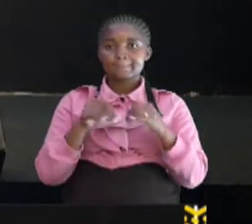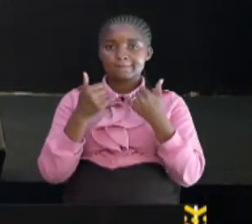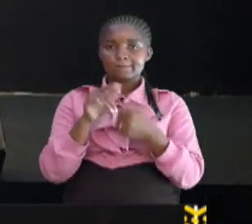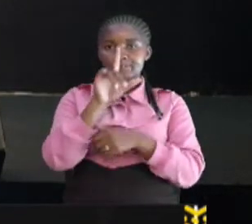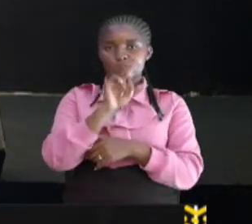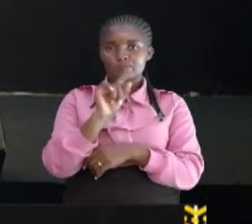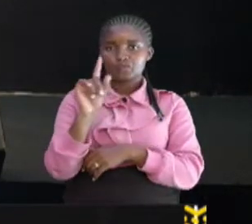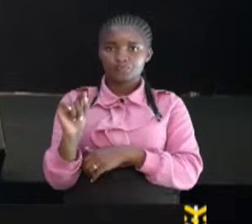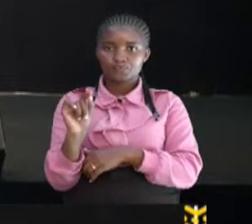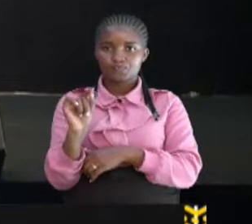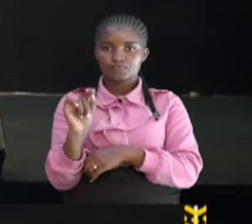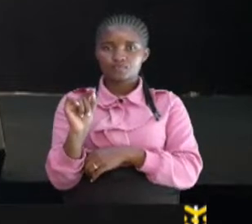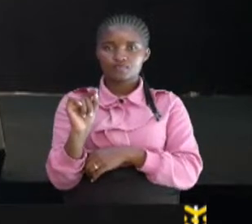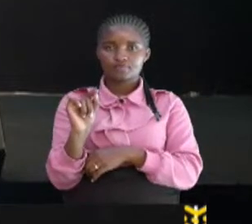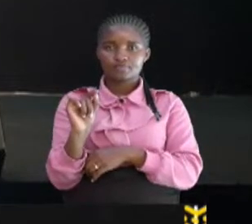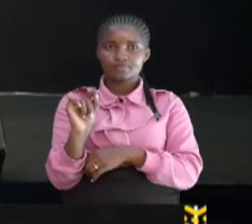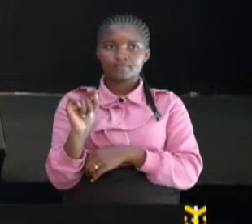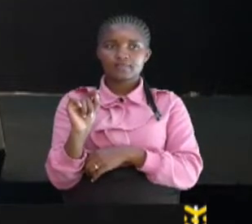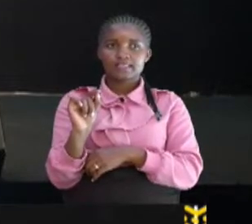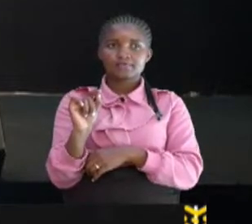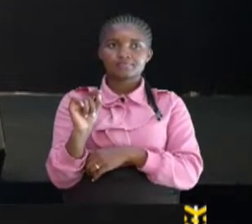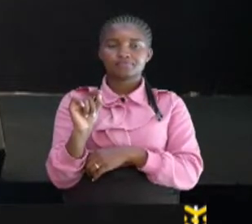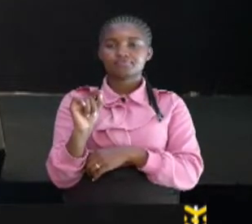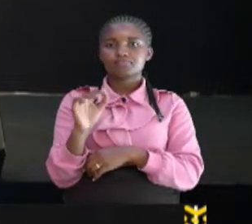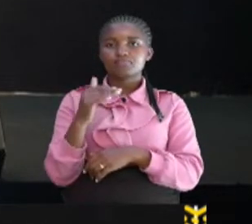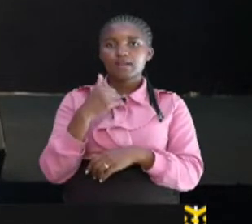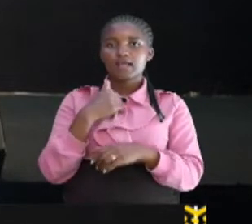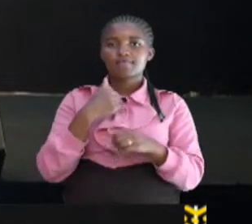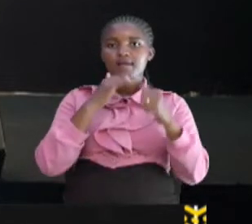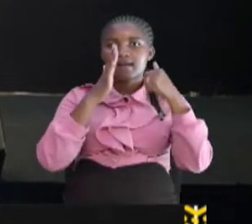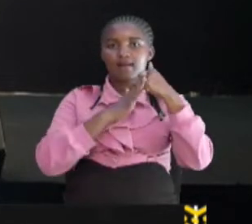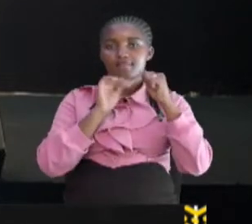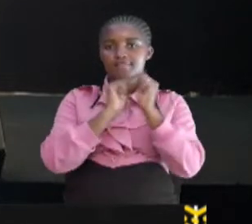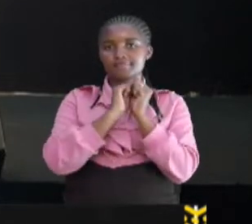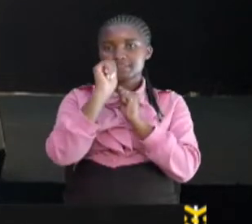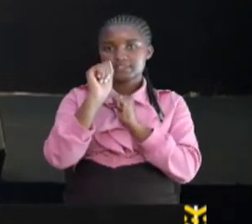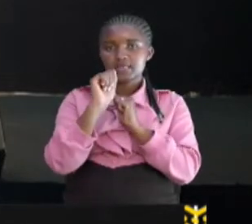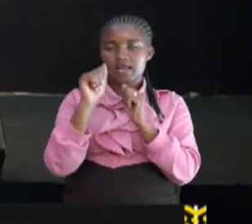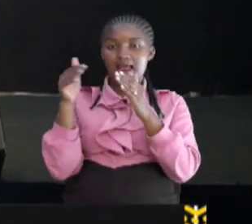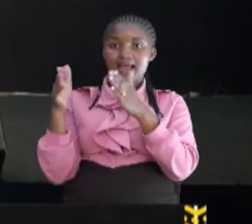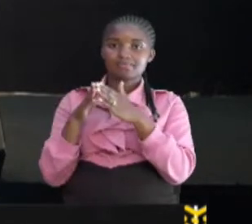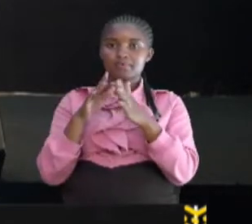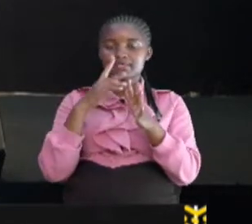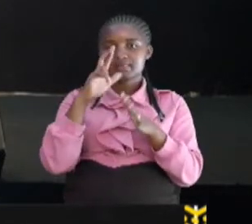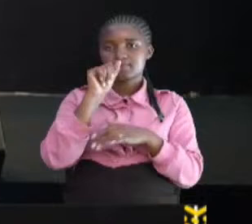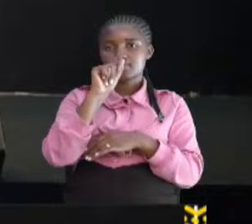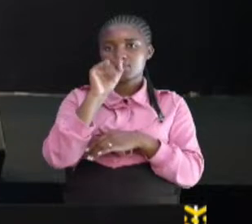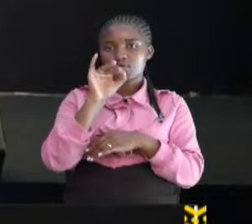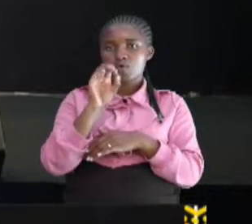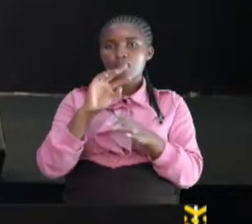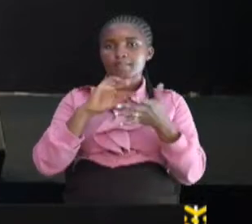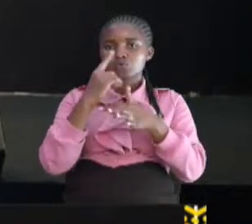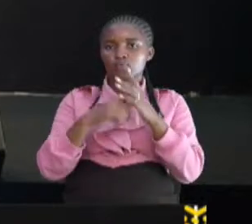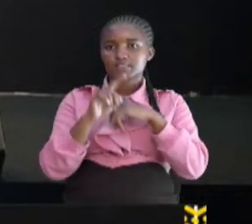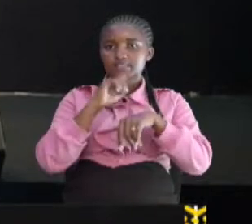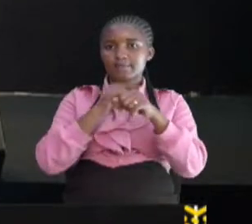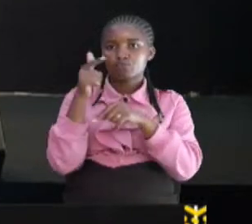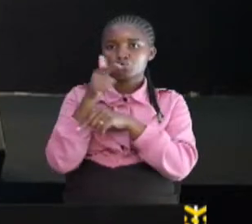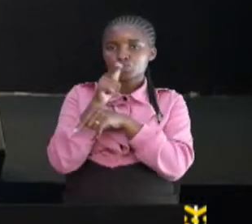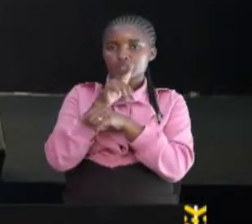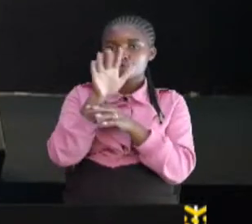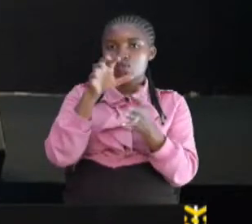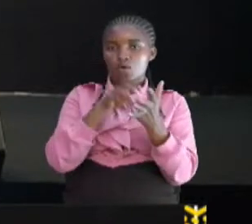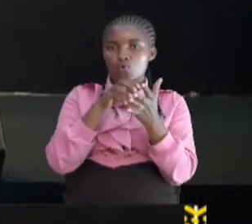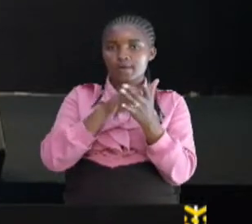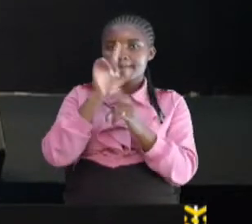TikTok is native to 9:15 aspect ratio. What that means is when you are shooting your content, what you should think about